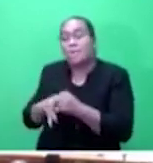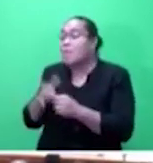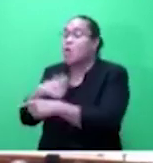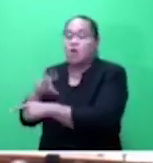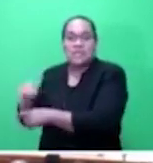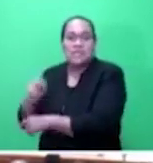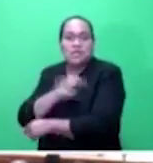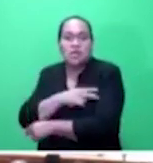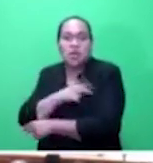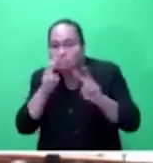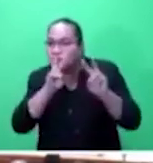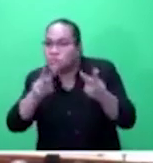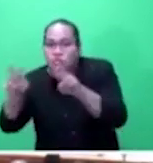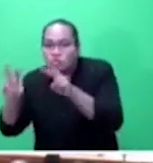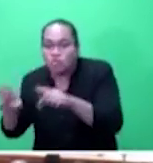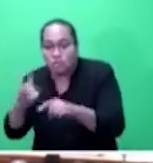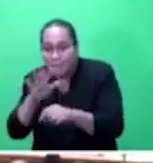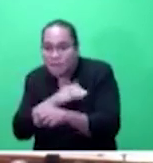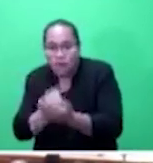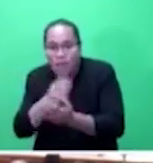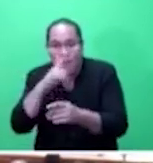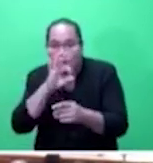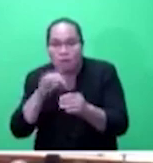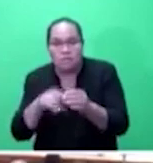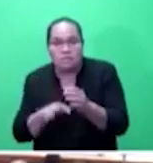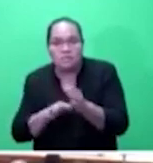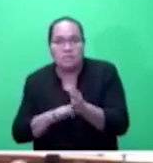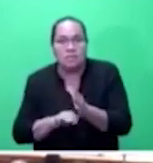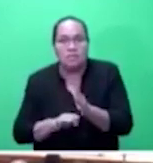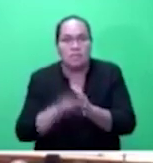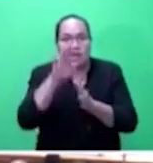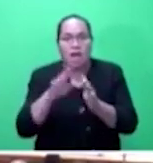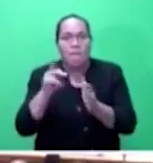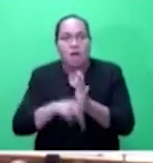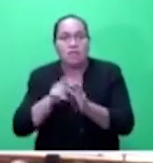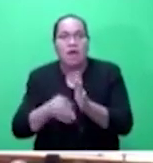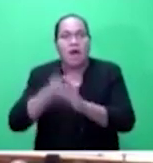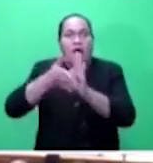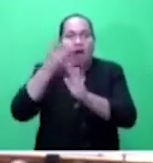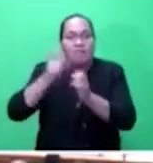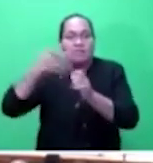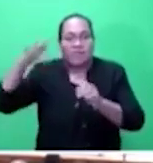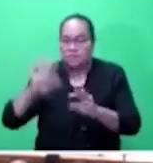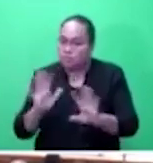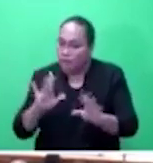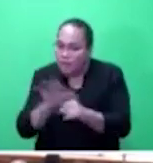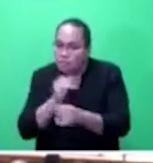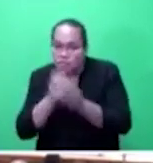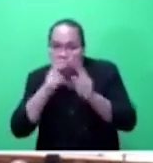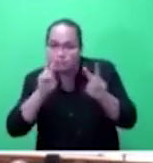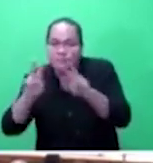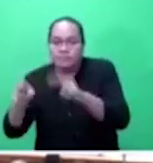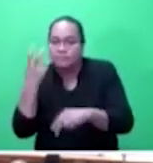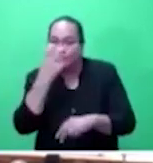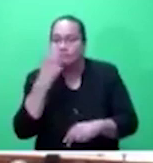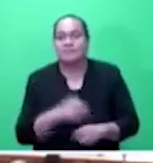around to see that people are not putting up the prices. They're not price gouging. Mr. Speaker, sir, while these assurances are vital to